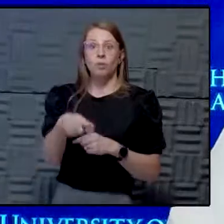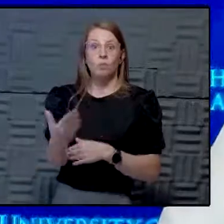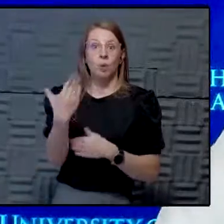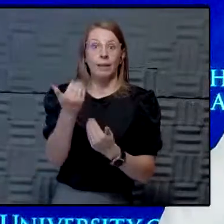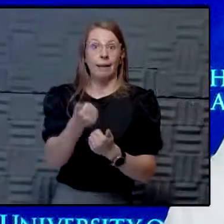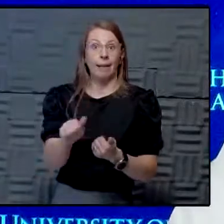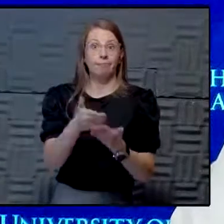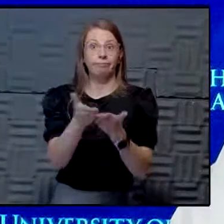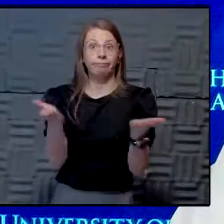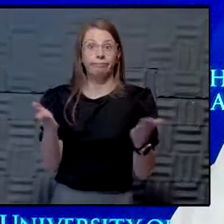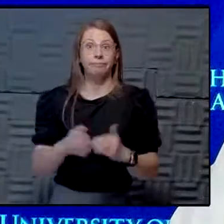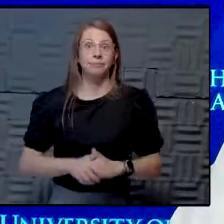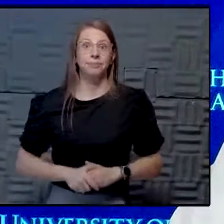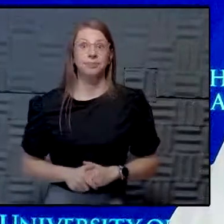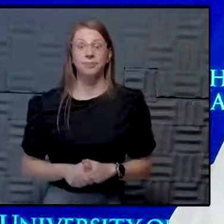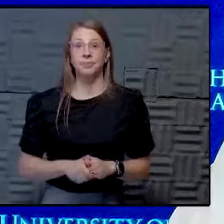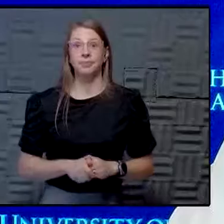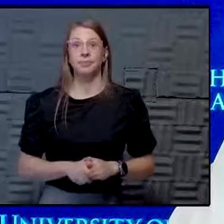morning.